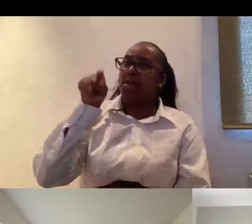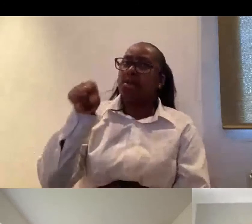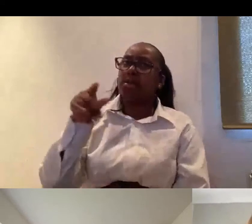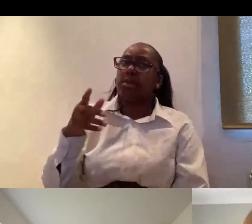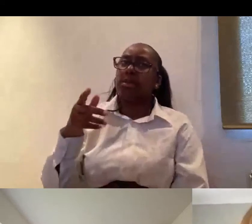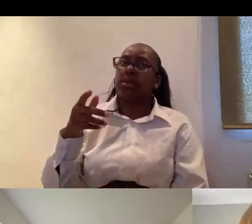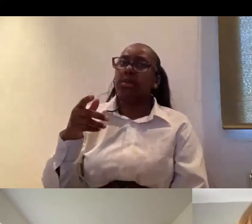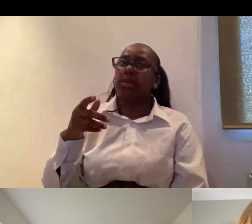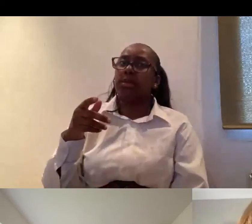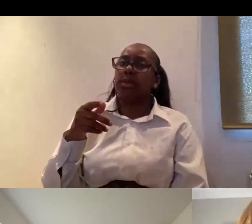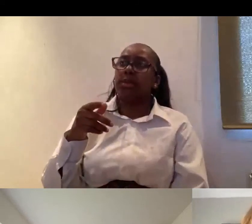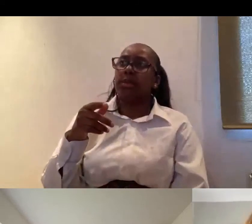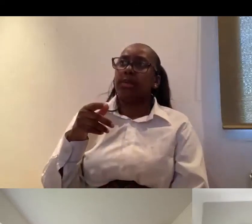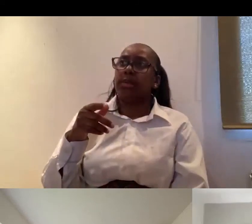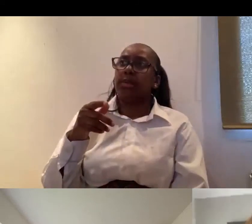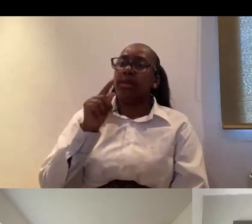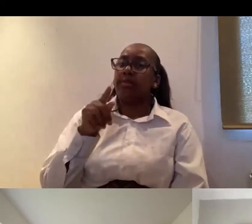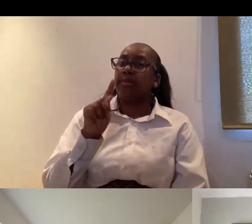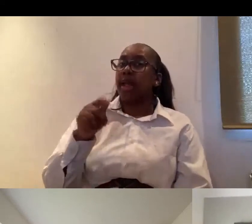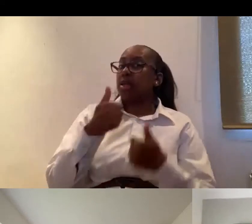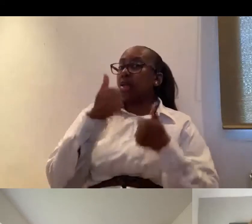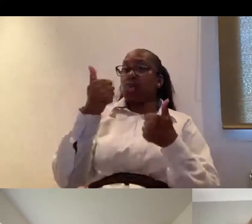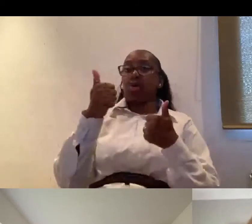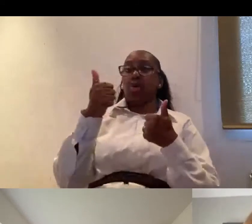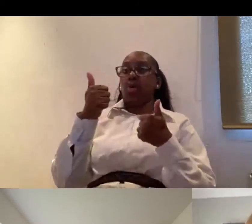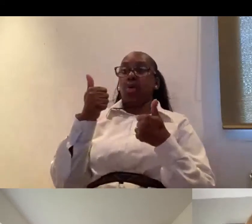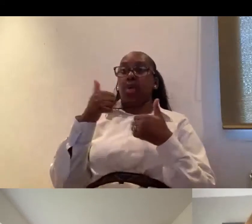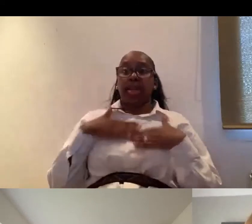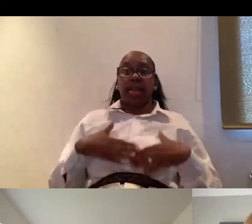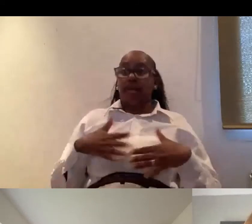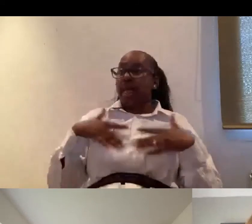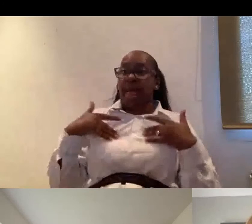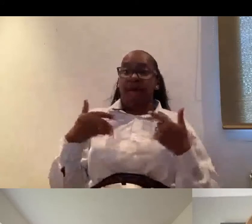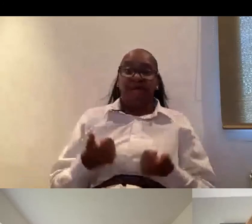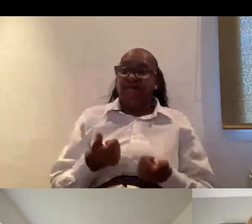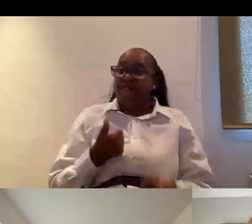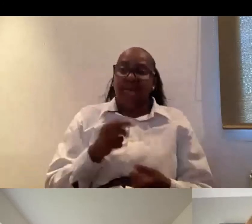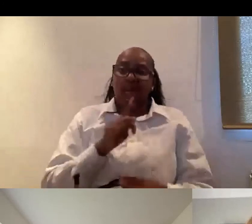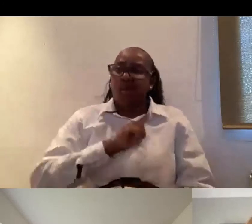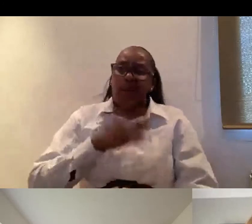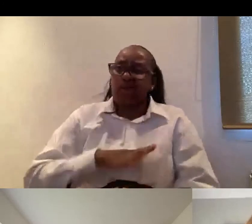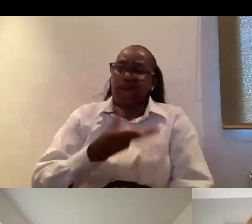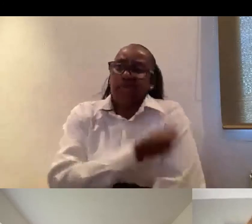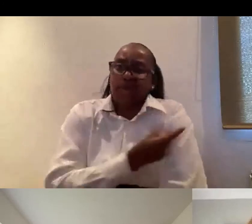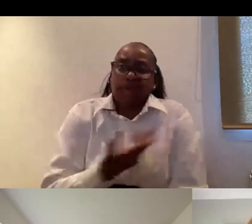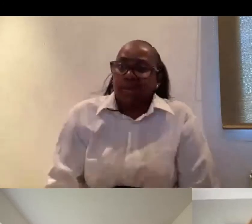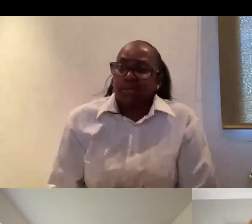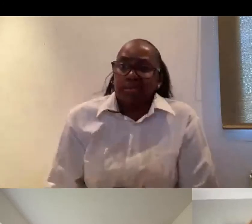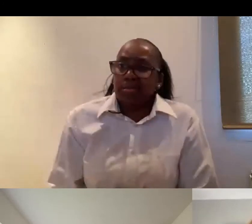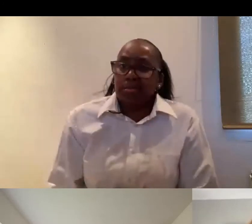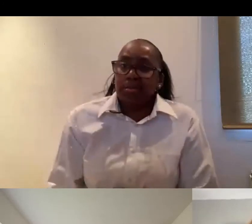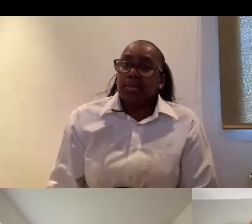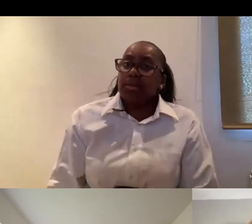get told is that I've always had a good immune system, I'm fit and healthy, why should I take the vaccine? I think if you can spend a little bit of